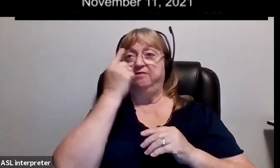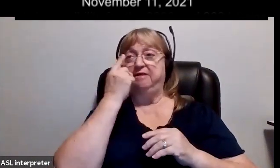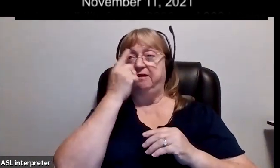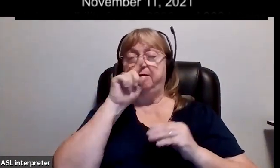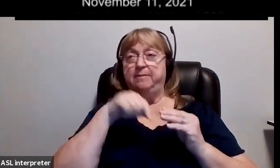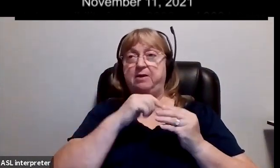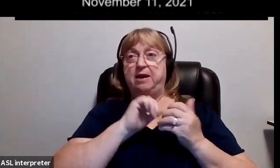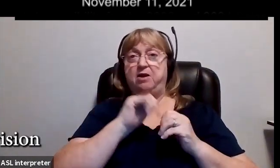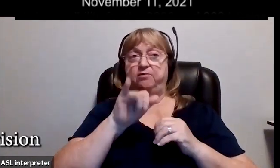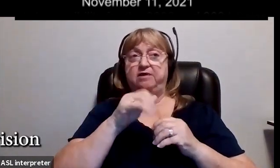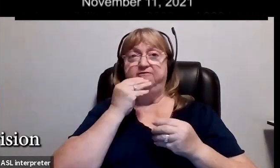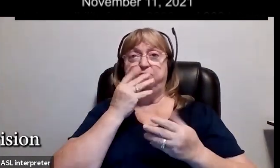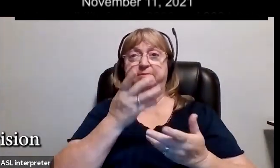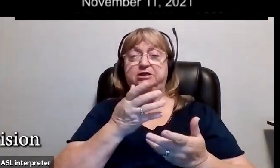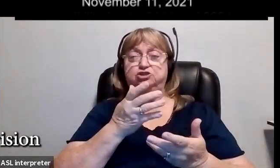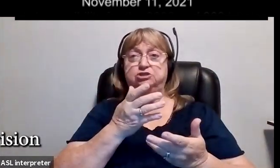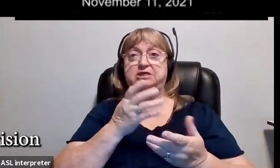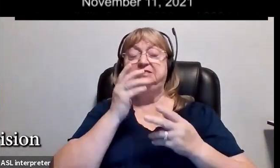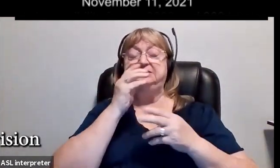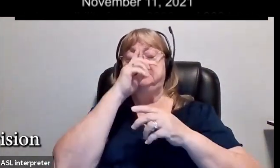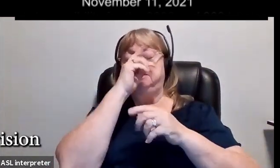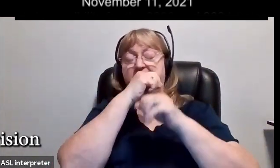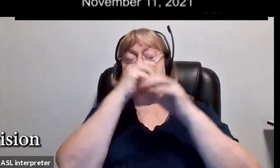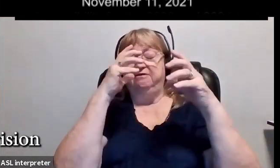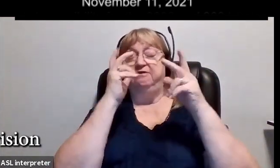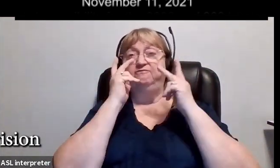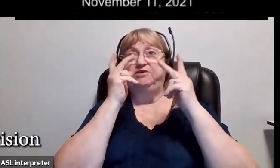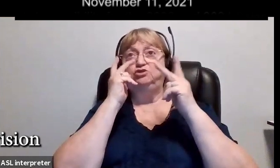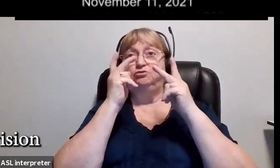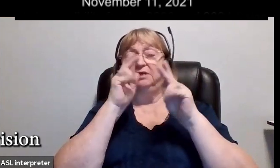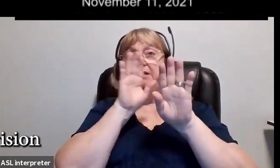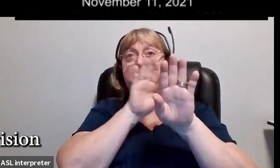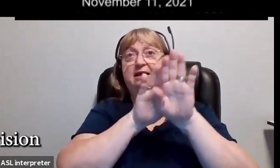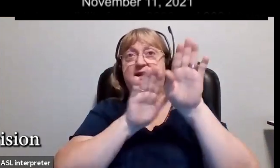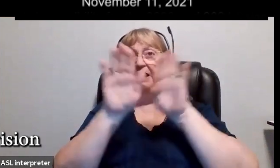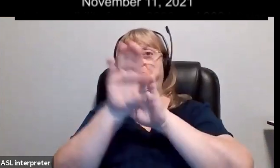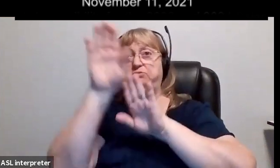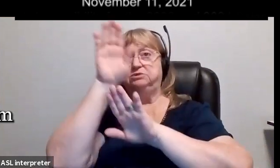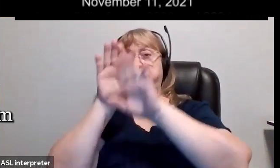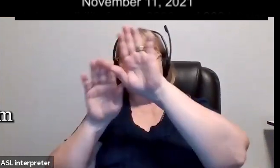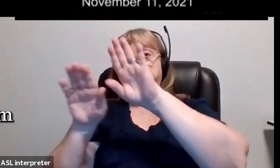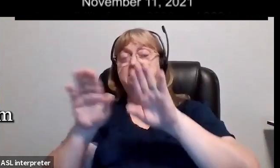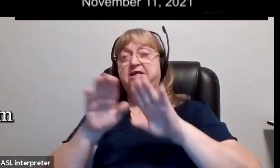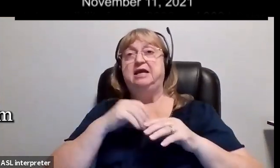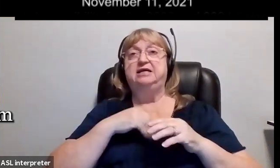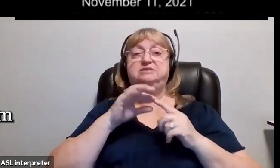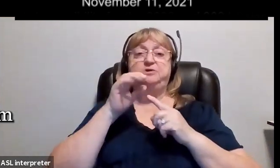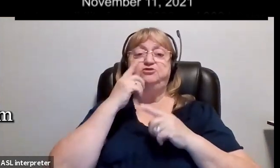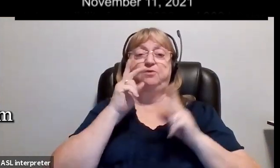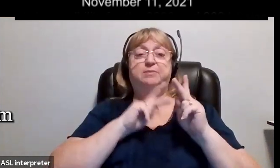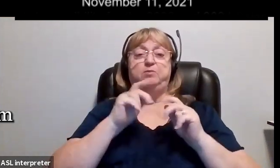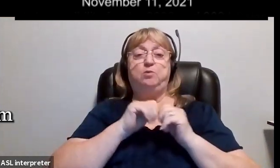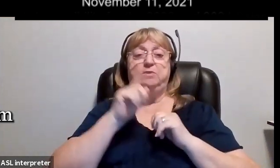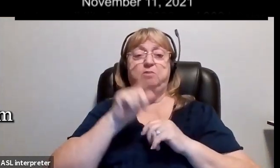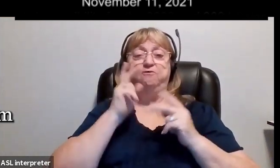how that information is visually laid out, particular for people who have low vision or sitting in the back of the